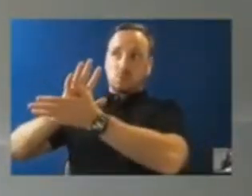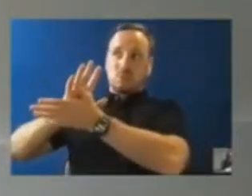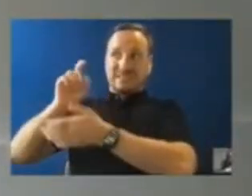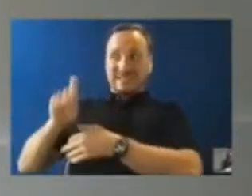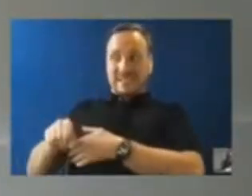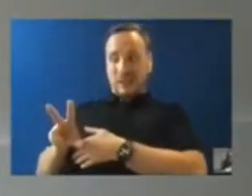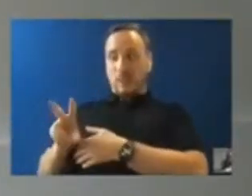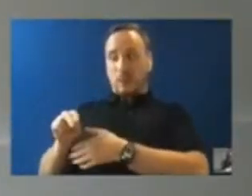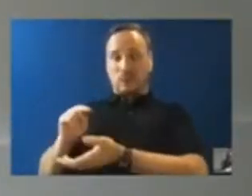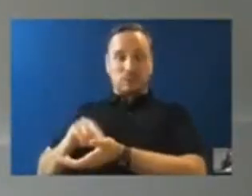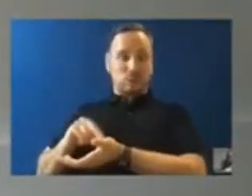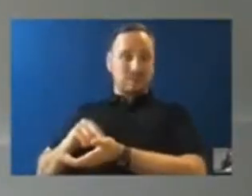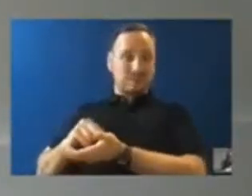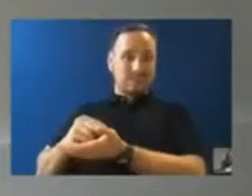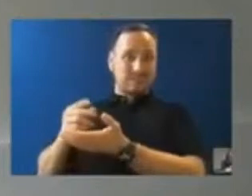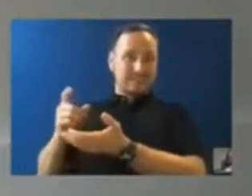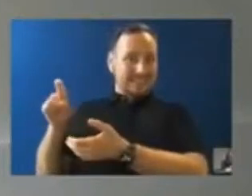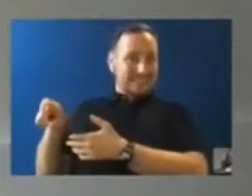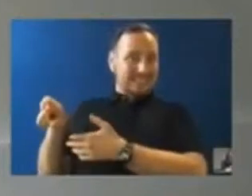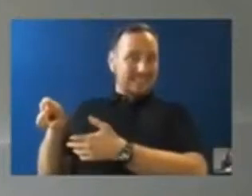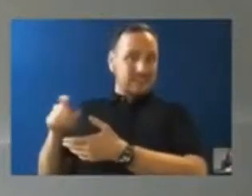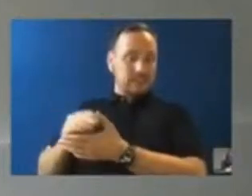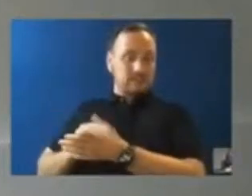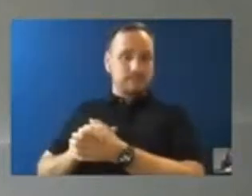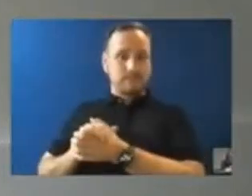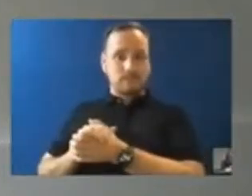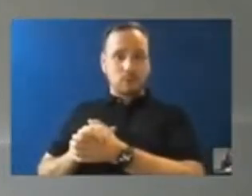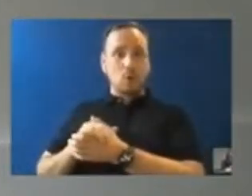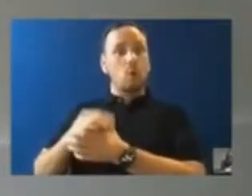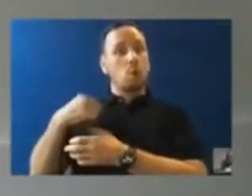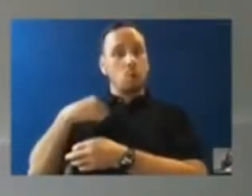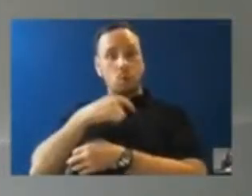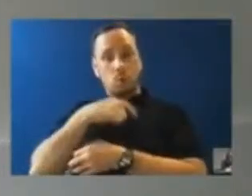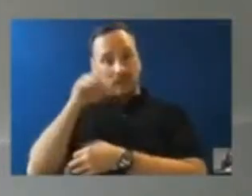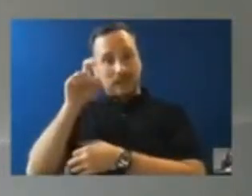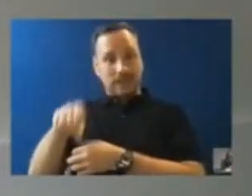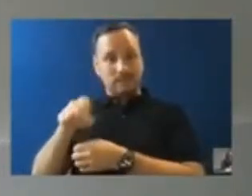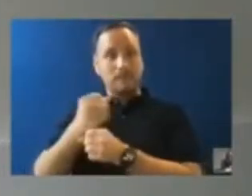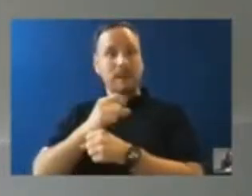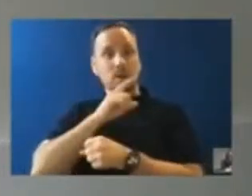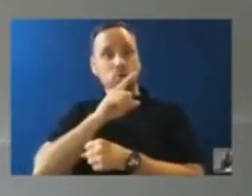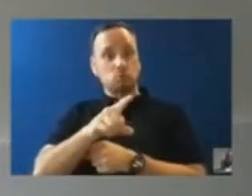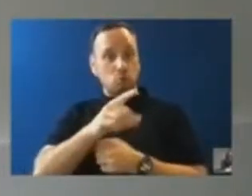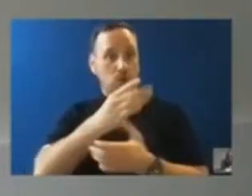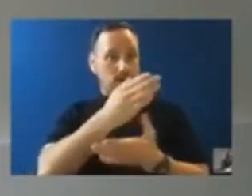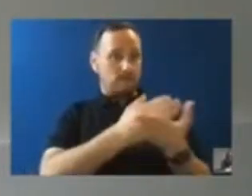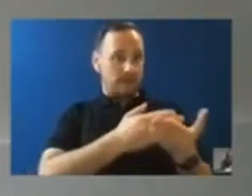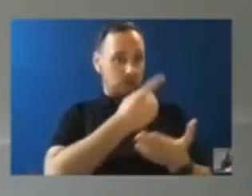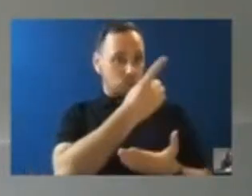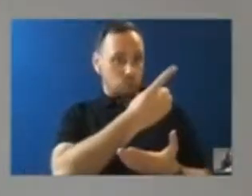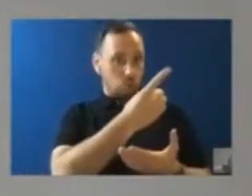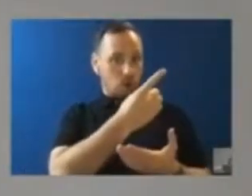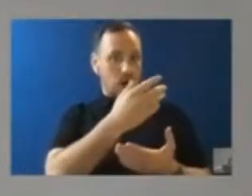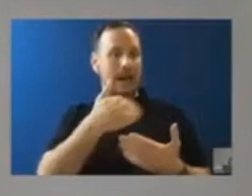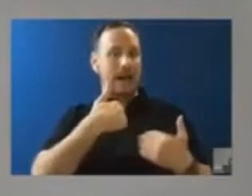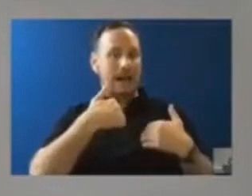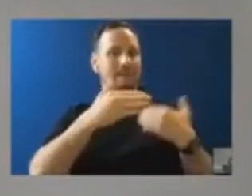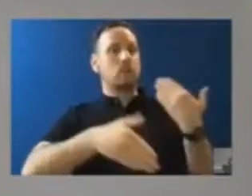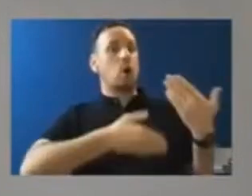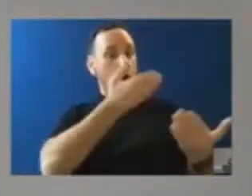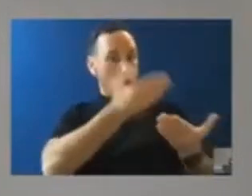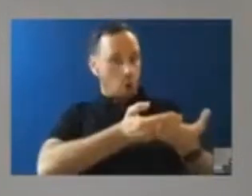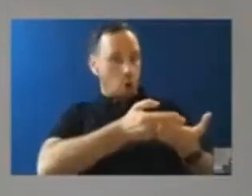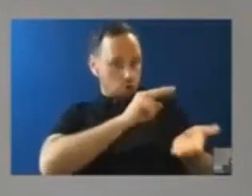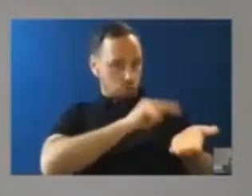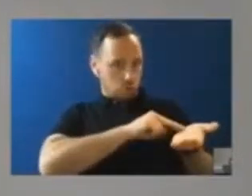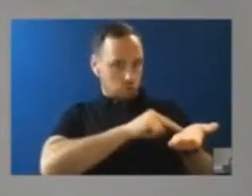action is to ensure that we have full nurse coverage for the phase that's opening first. Right. And then we're going to problem solve each other